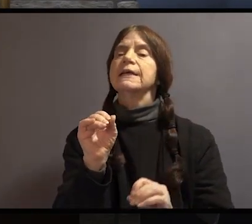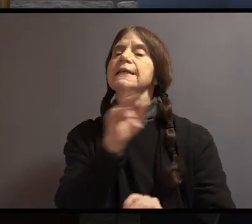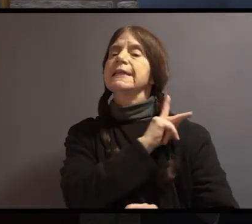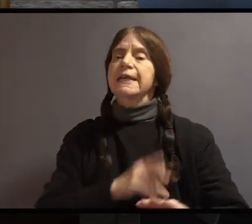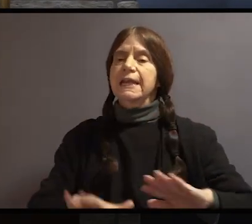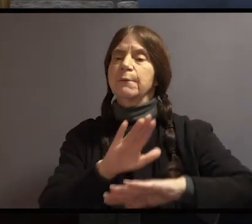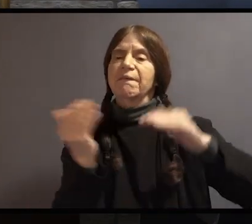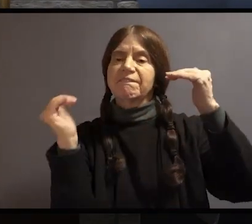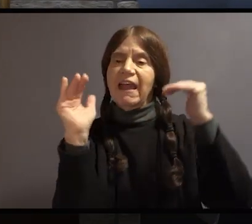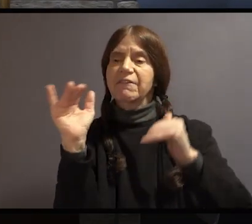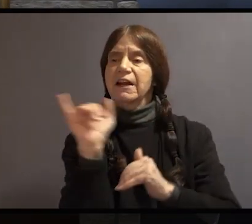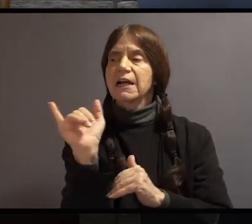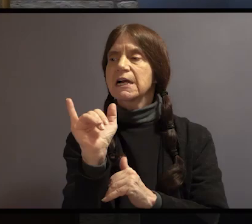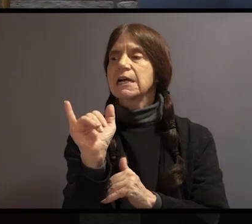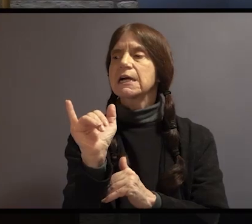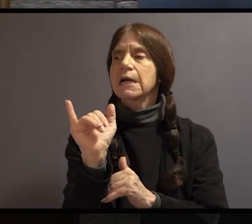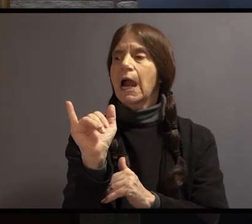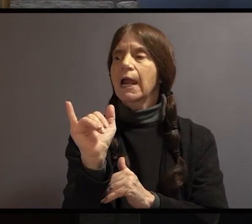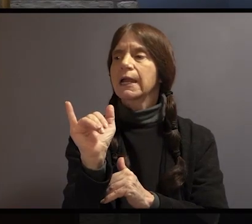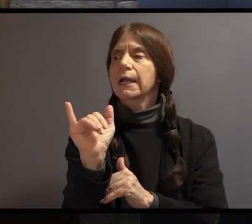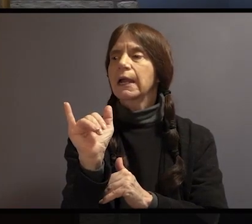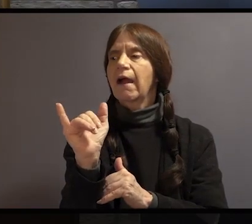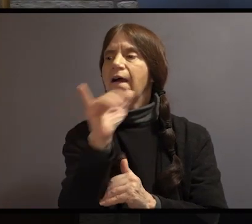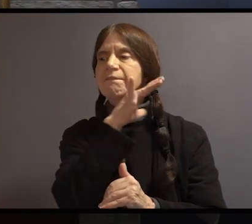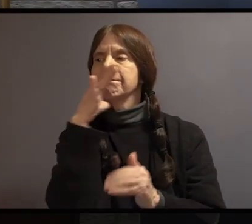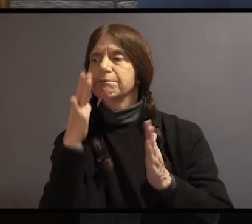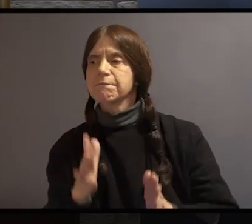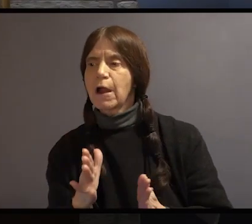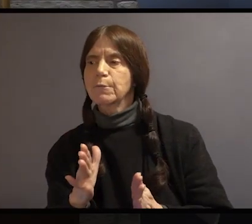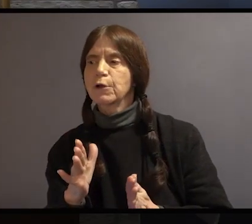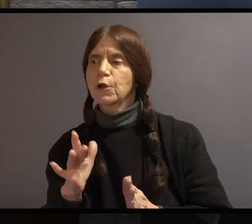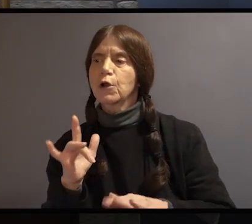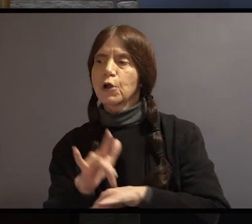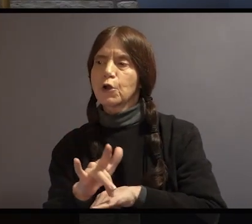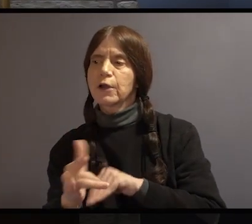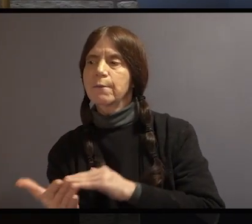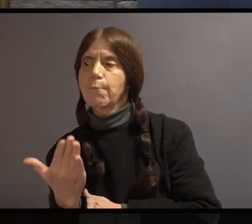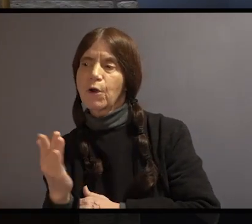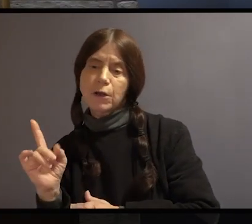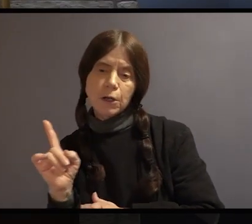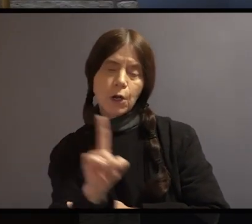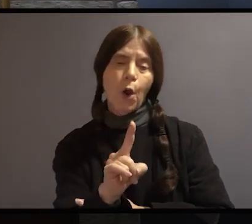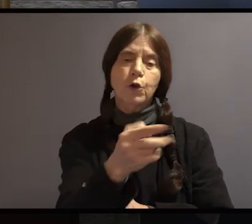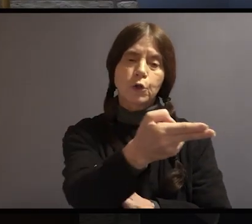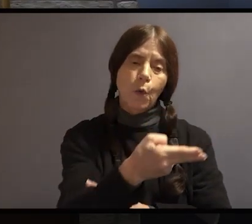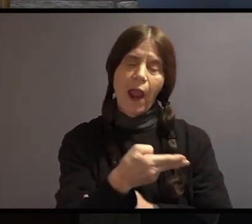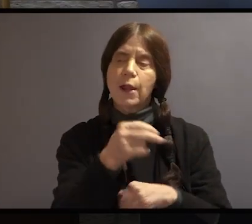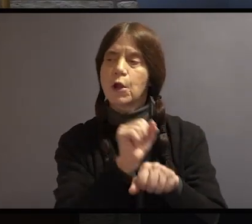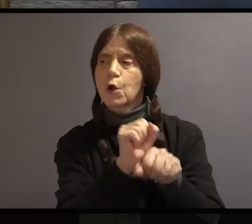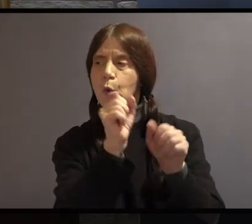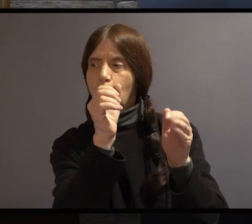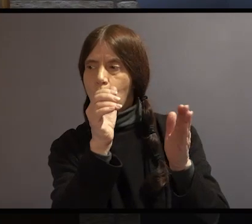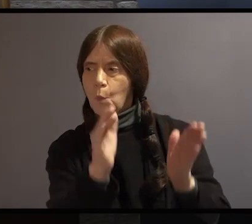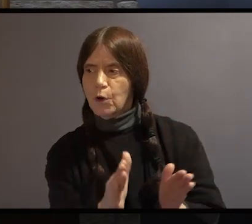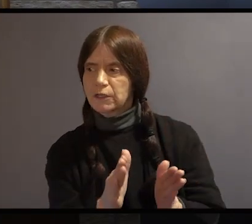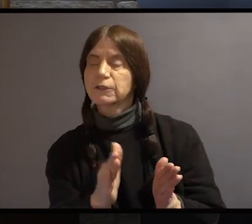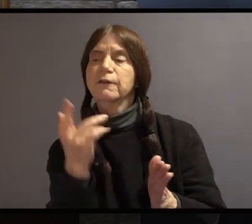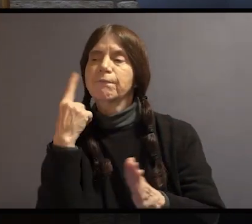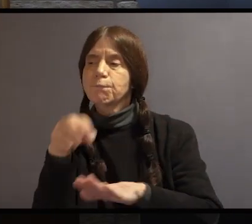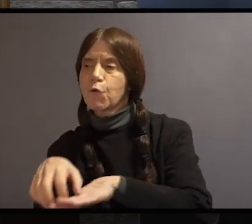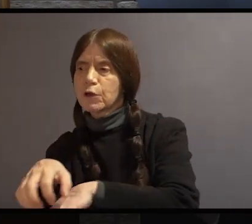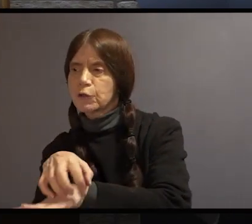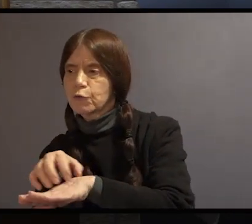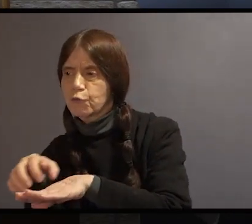of heaven is like a master of a house who went out early in the morning to hire laborers for his vineyard. After agreeing